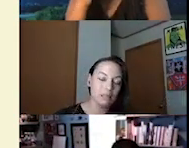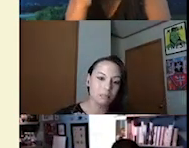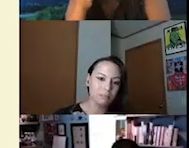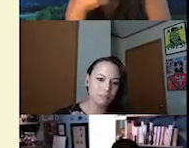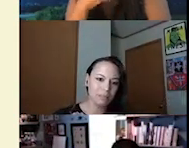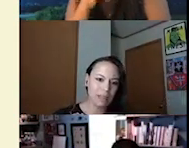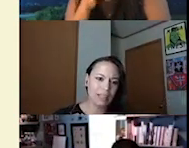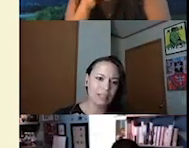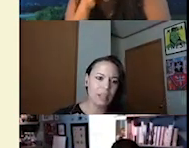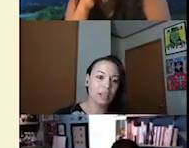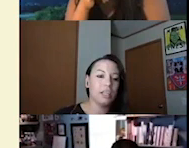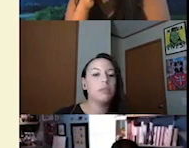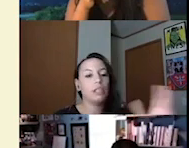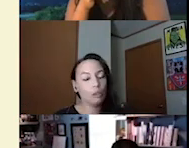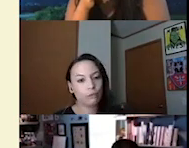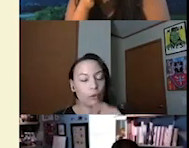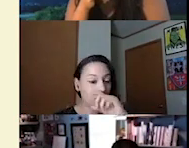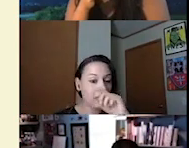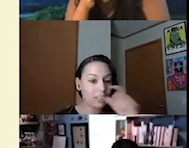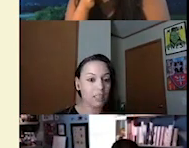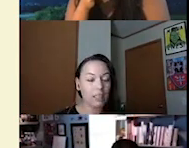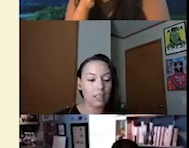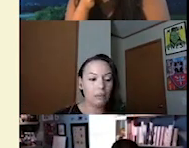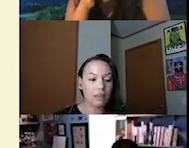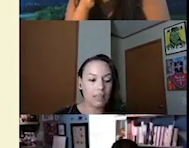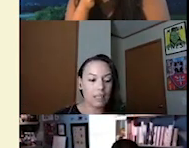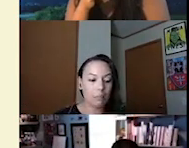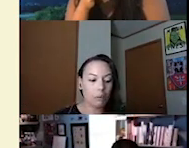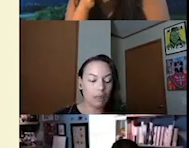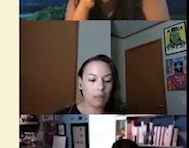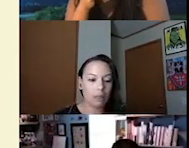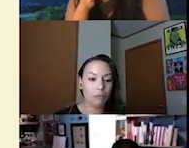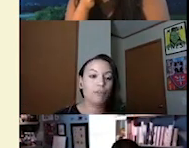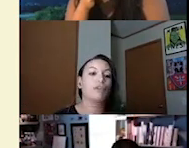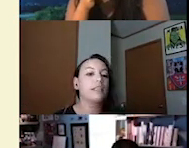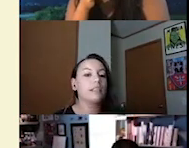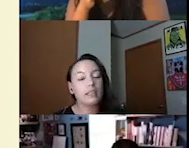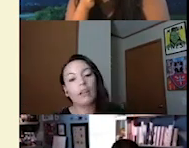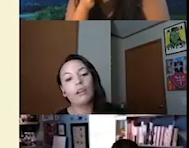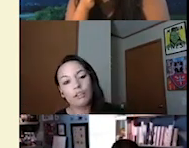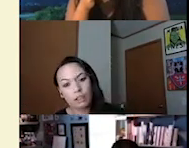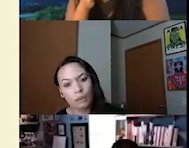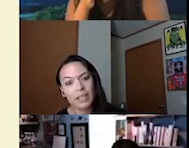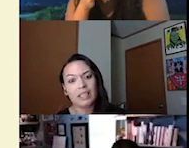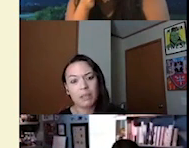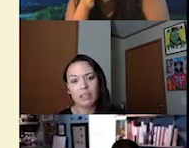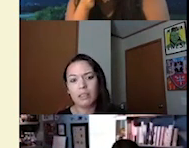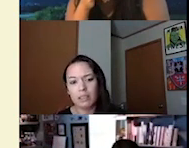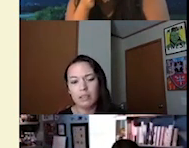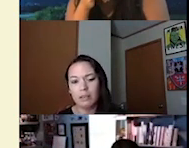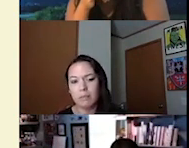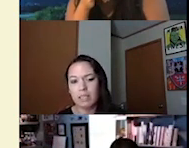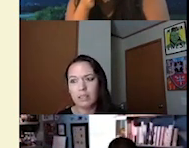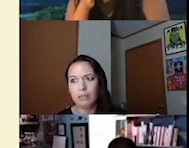methods that could be useful, especially when thinking about where future trends and technology are going, especially